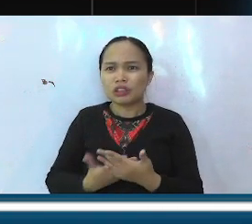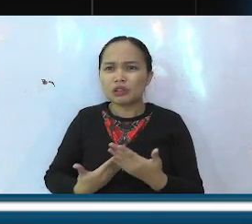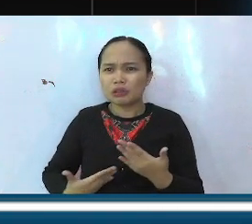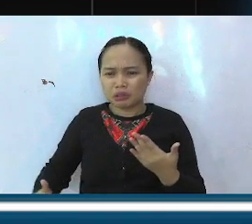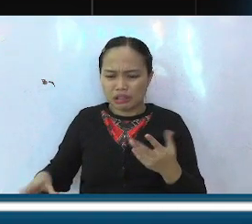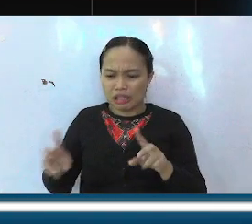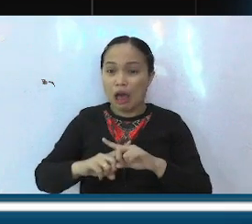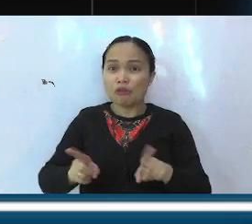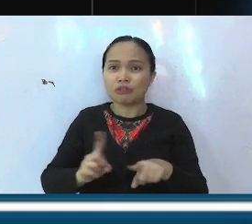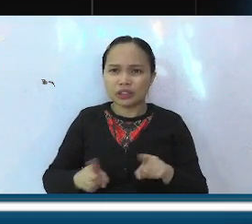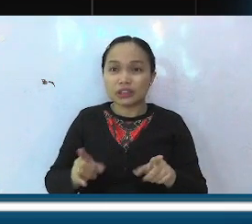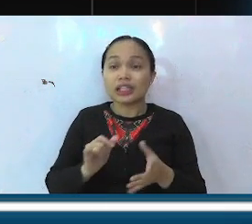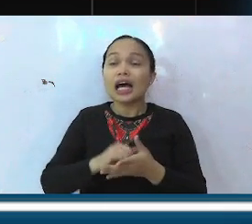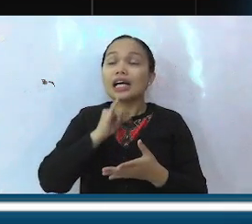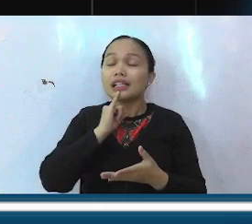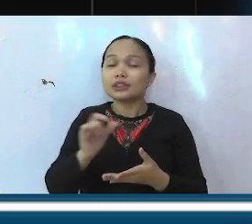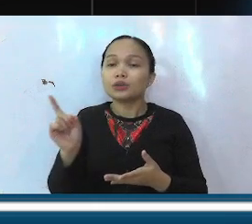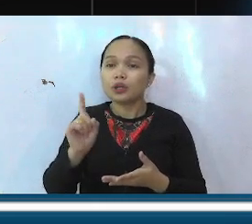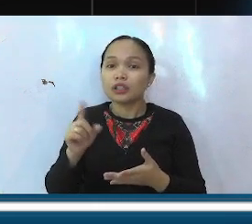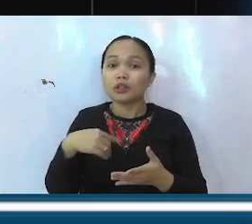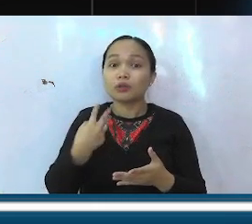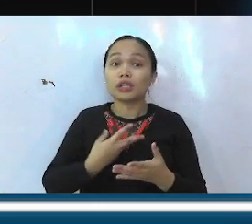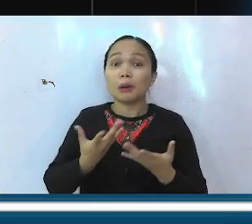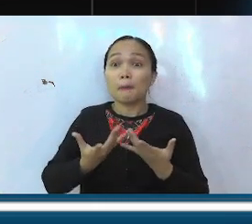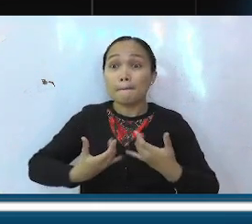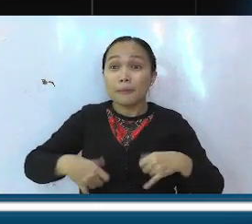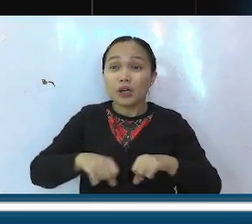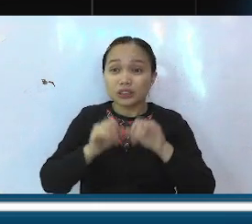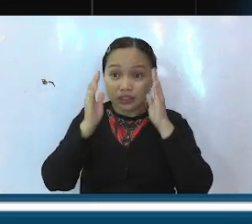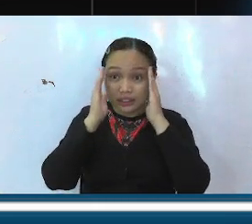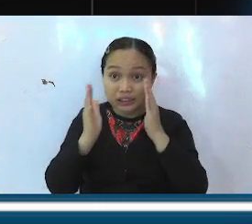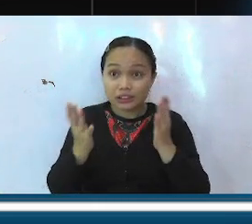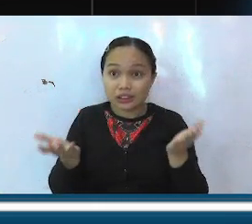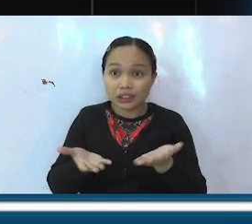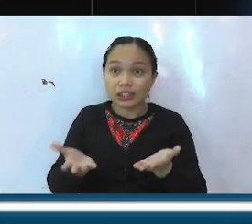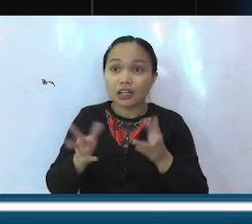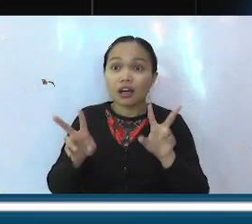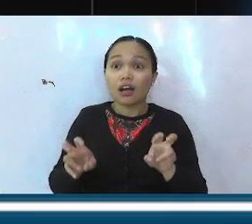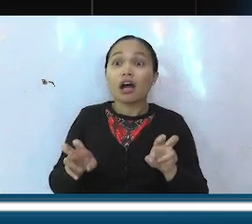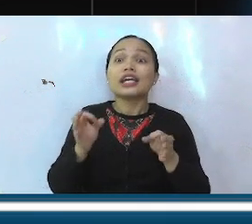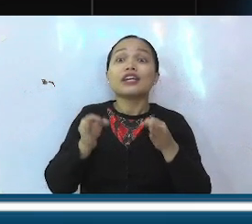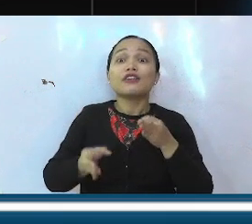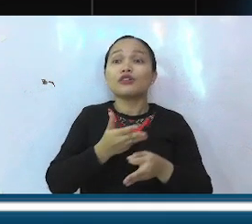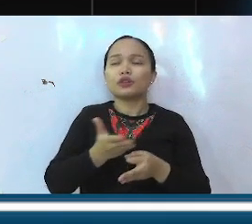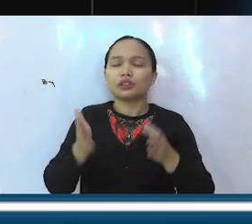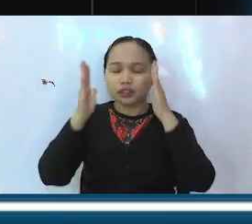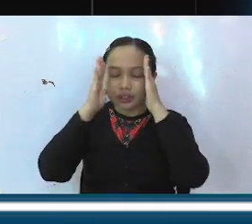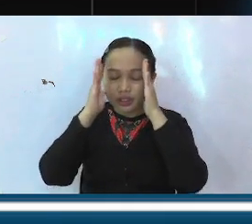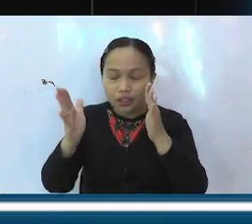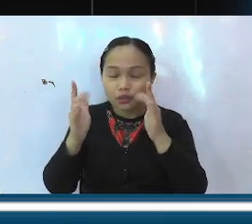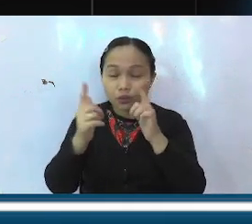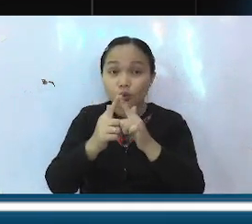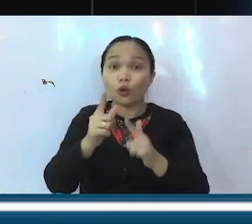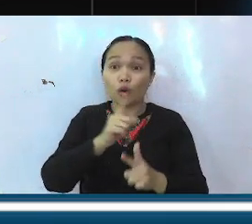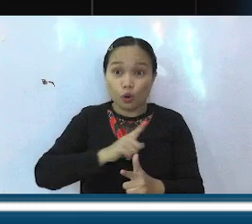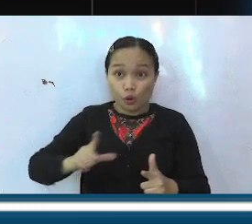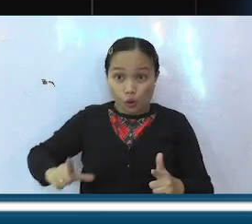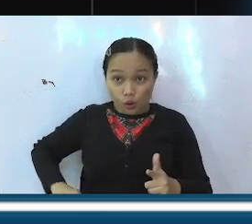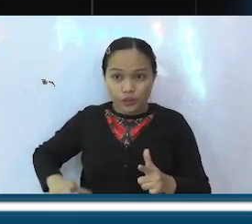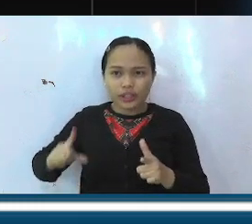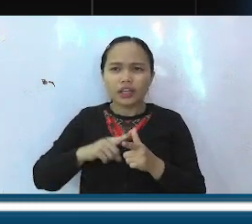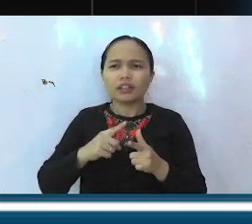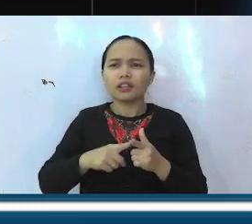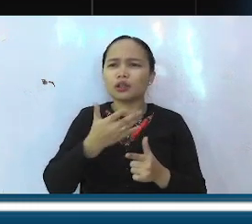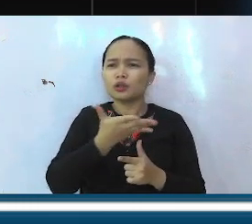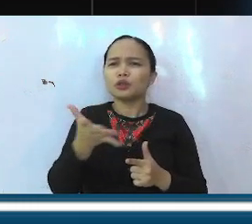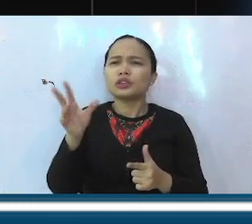that's the point of these topics, so that they'll understand that when you decided to look on the Lord, to look unto the Lord, then you have